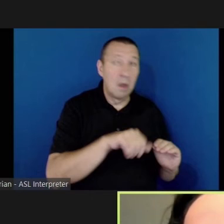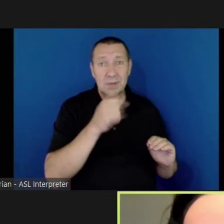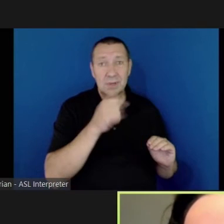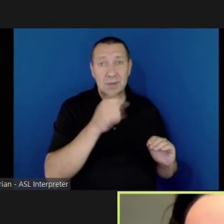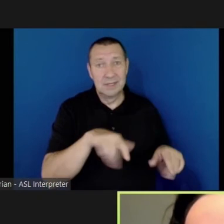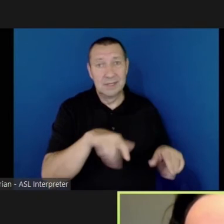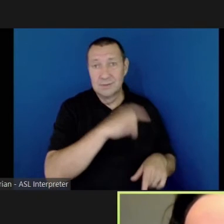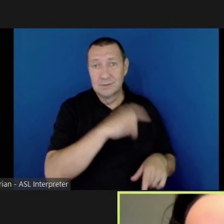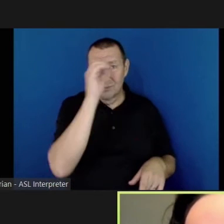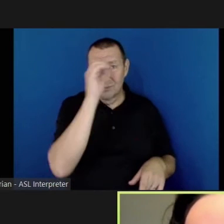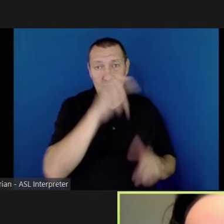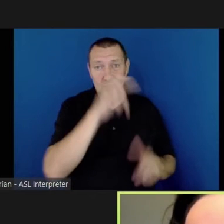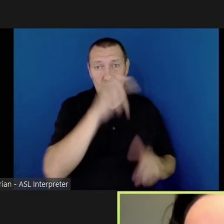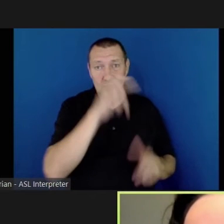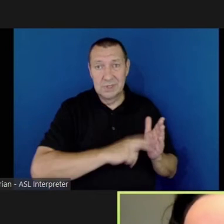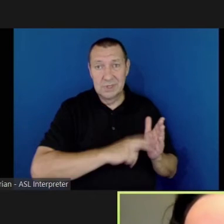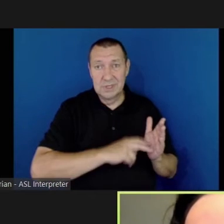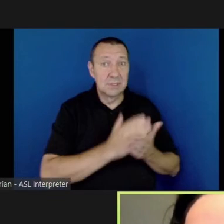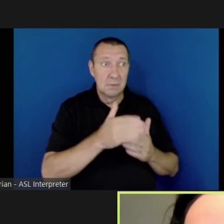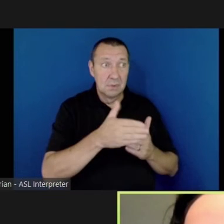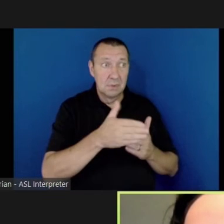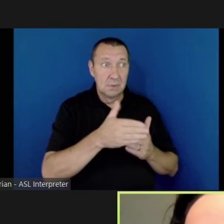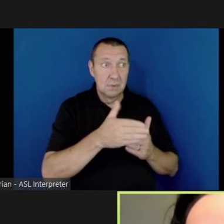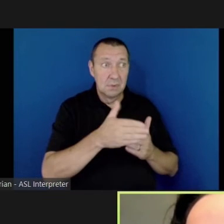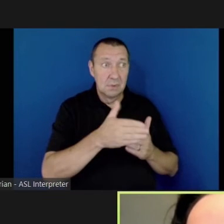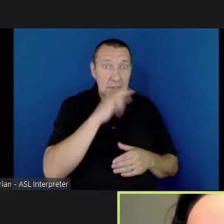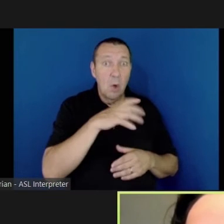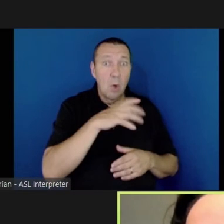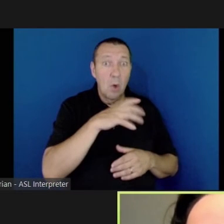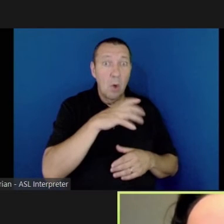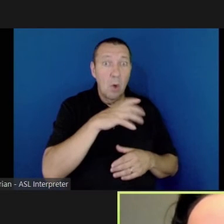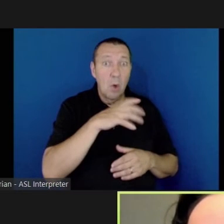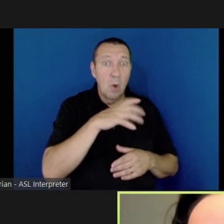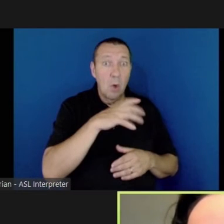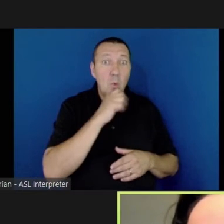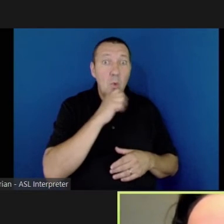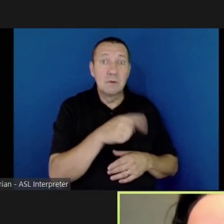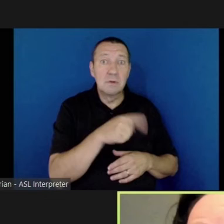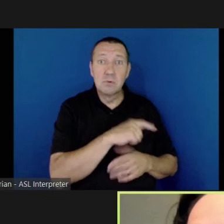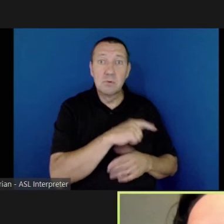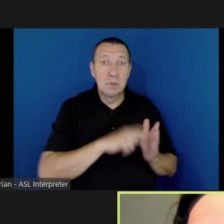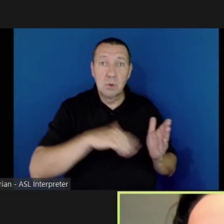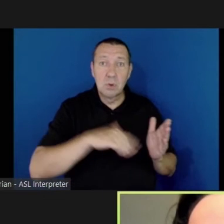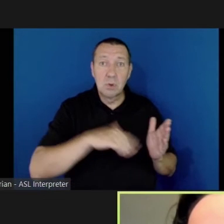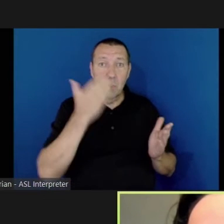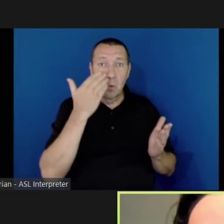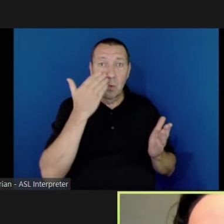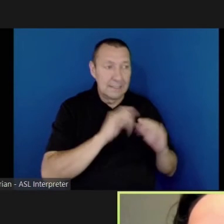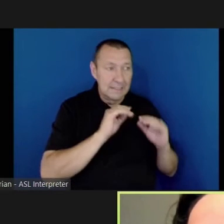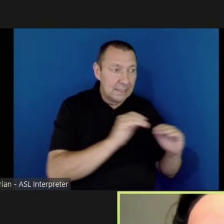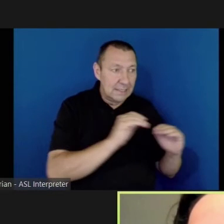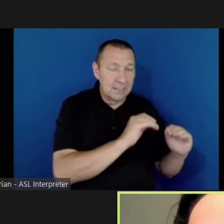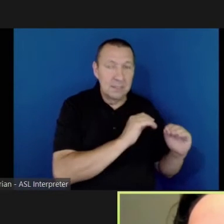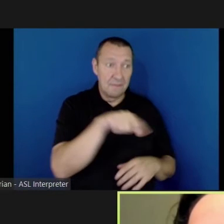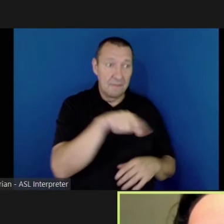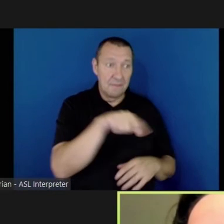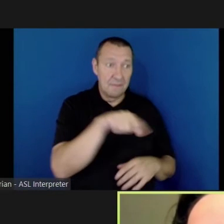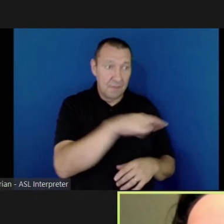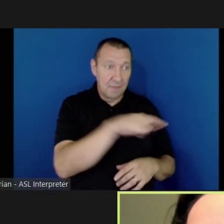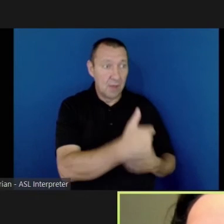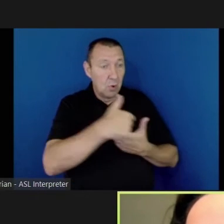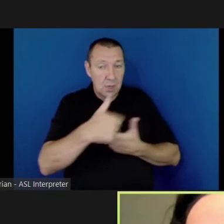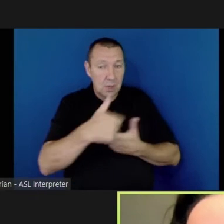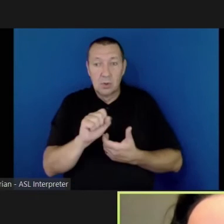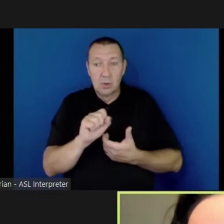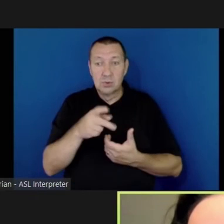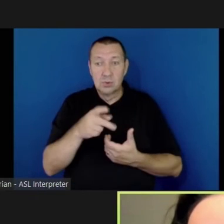even neighbors who were 10 or 11 years old. All of his friends also participated in Super Niños and started reading books